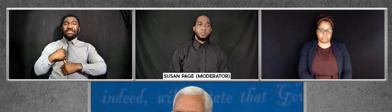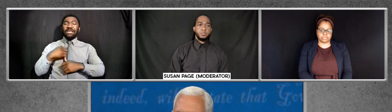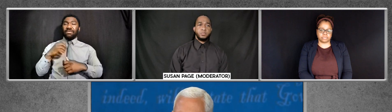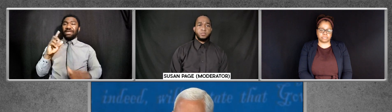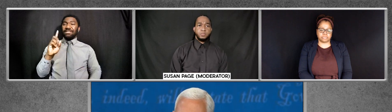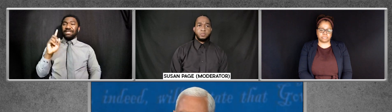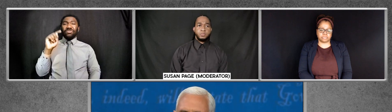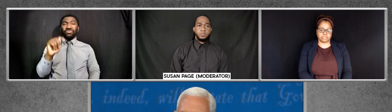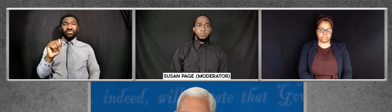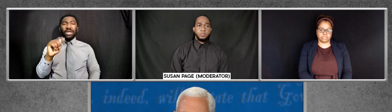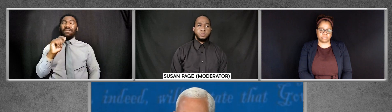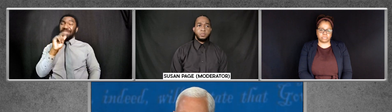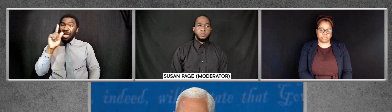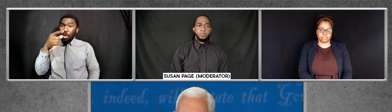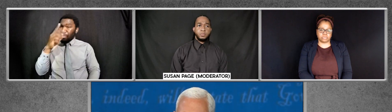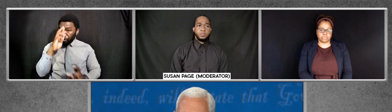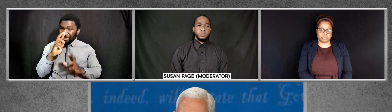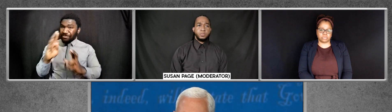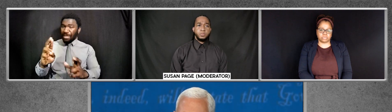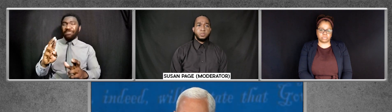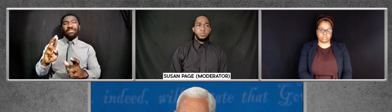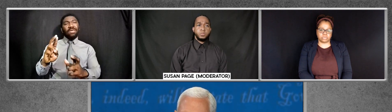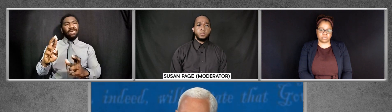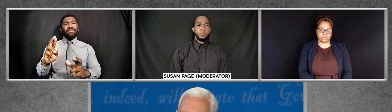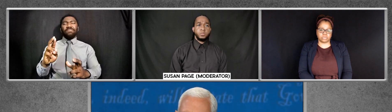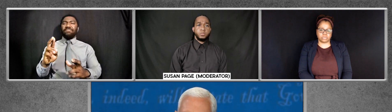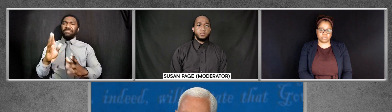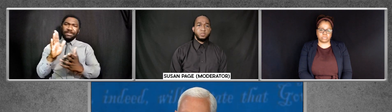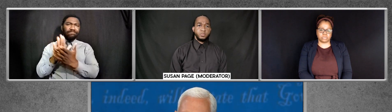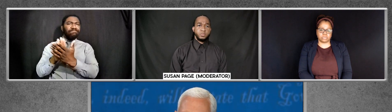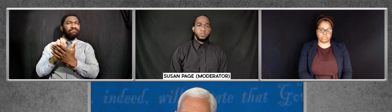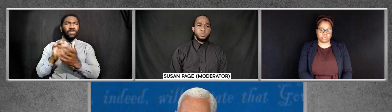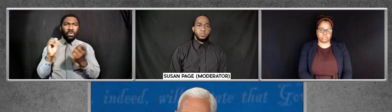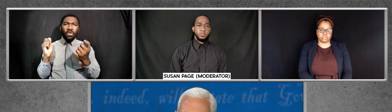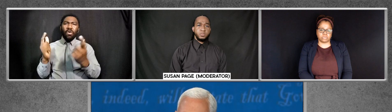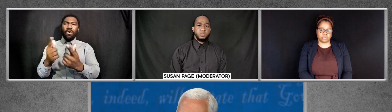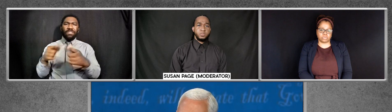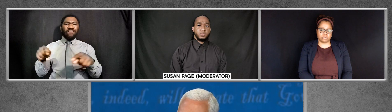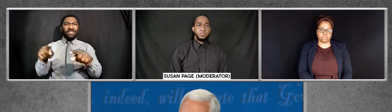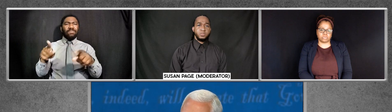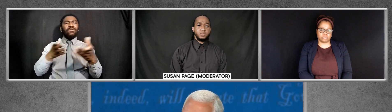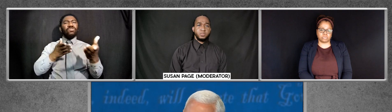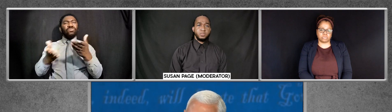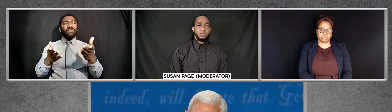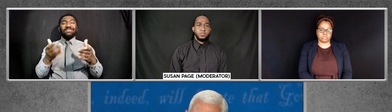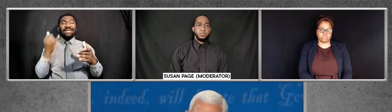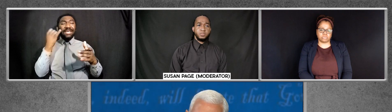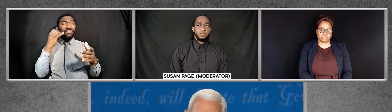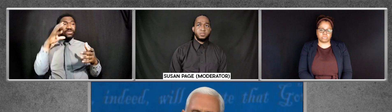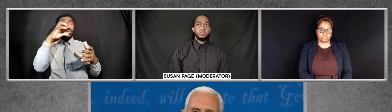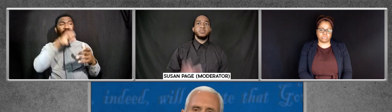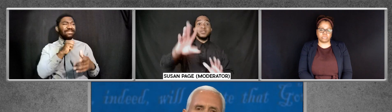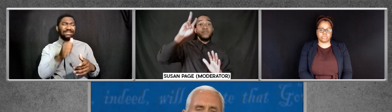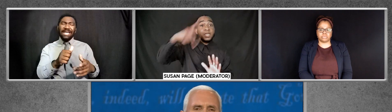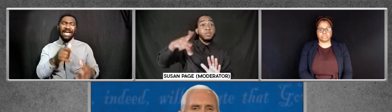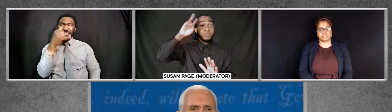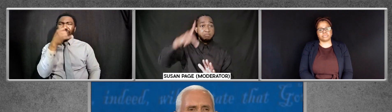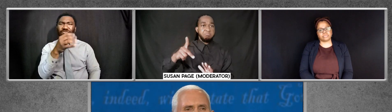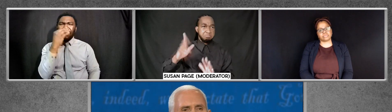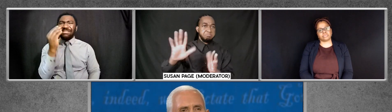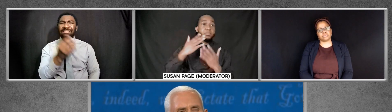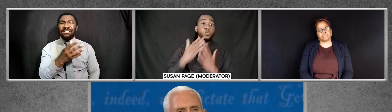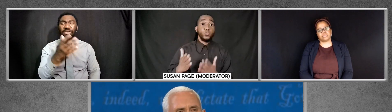but reveres all of those who serve in our armed forces, and any suggestion otherwise is ridiculous. Thank you, Vice President Pence. The